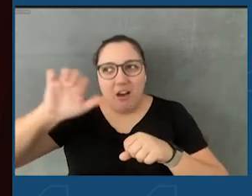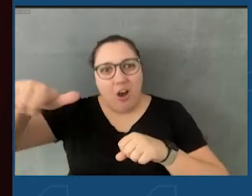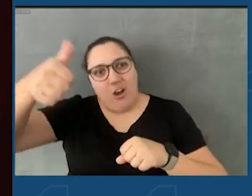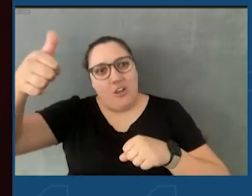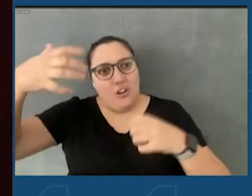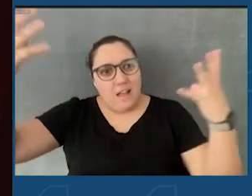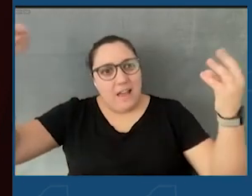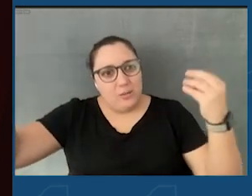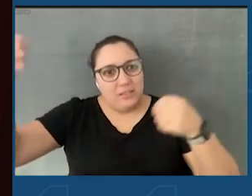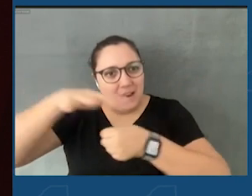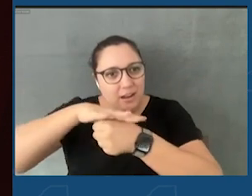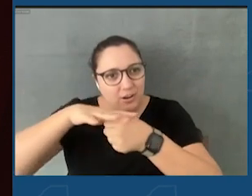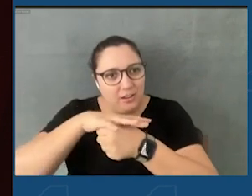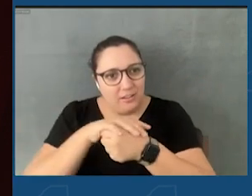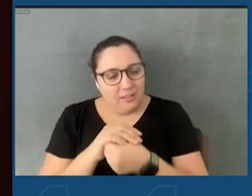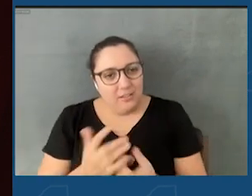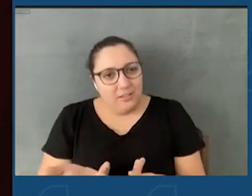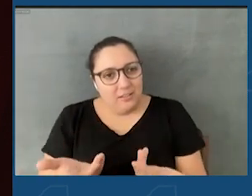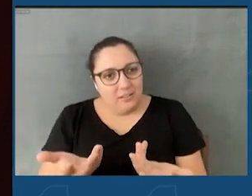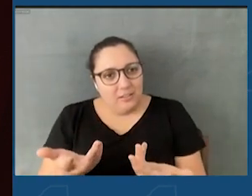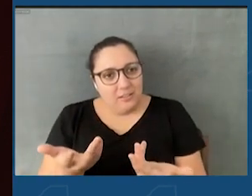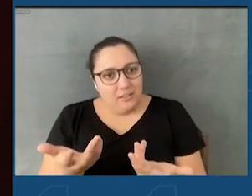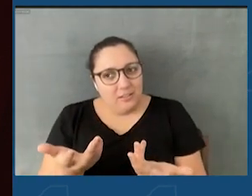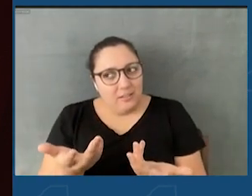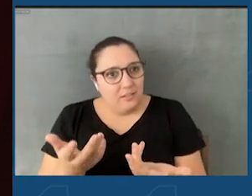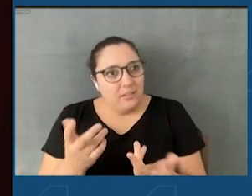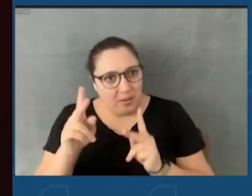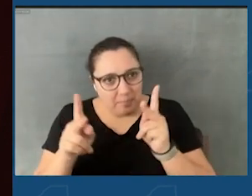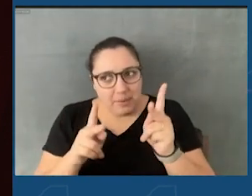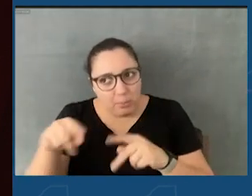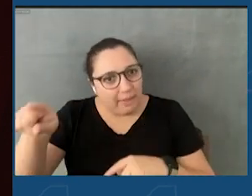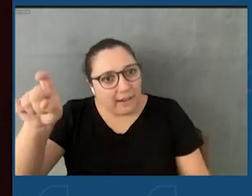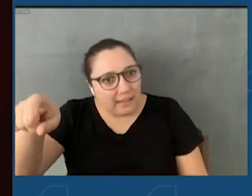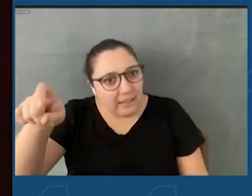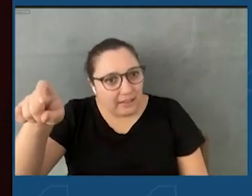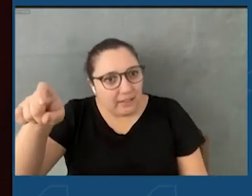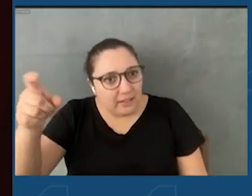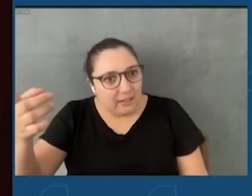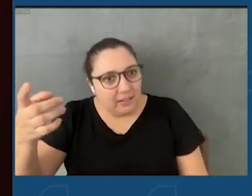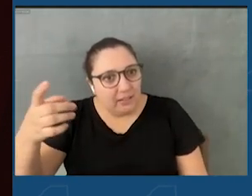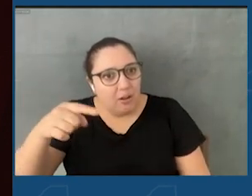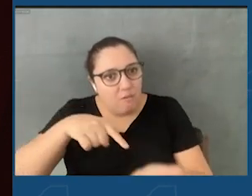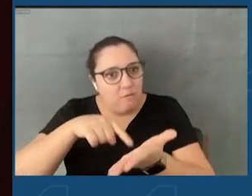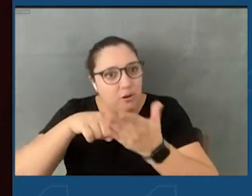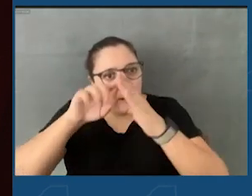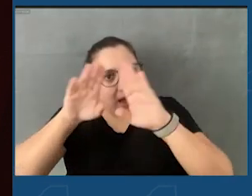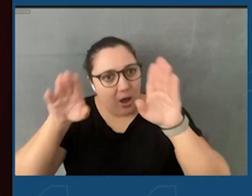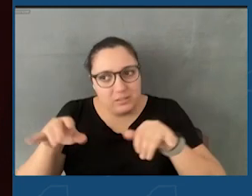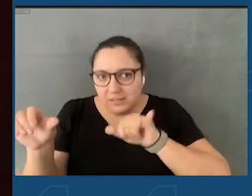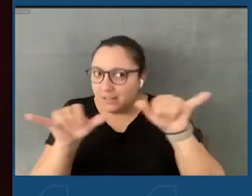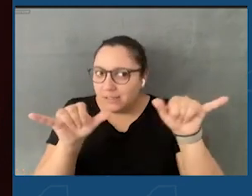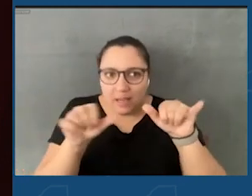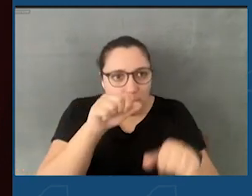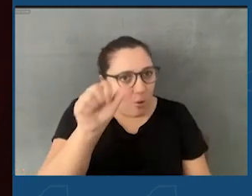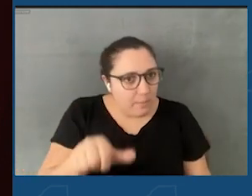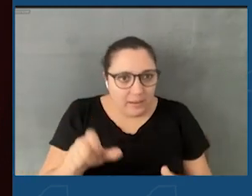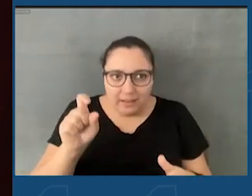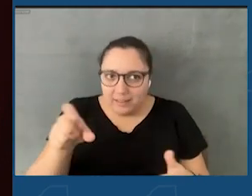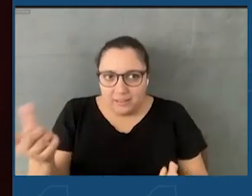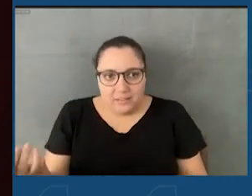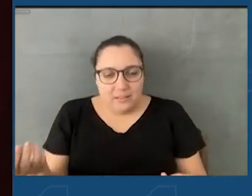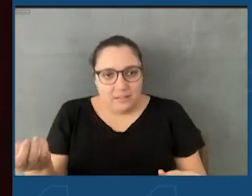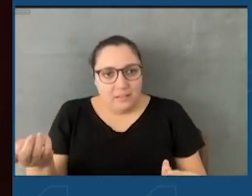on our 2030 comprehensive plan and created the opportunity to build denser housing near our largest employers.